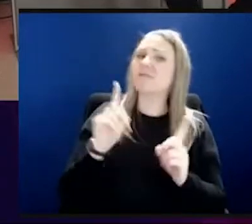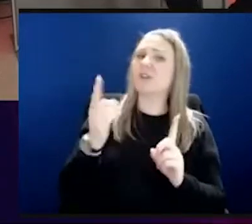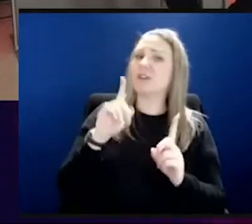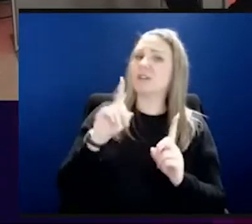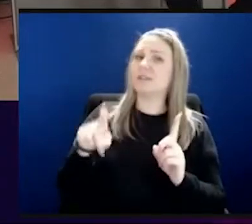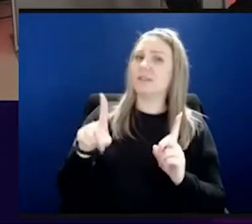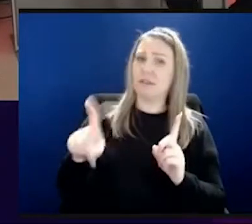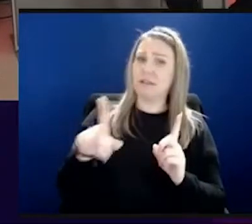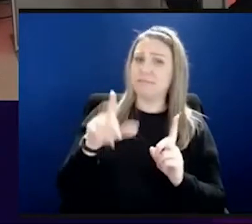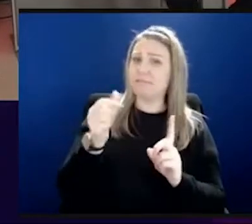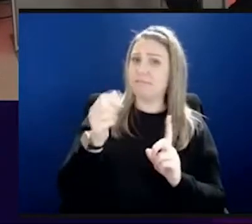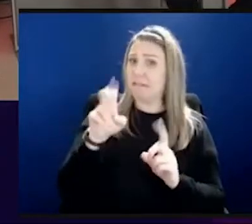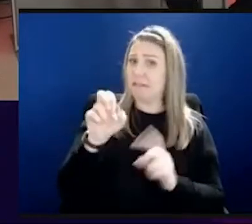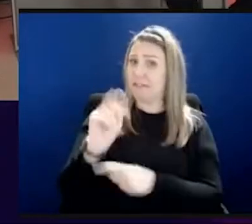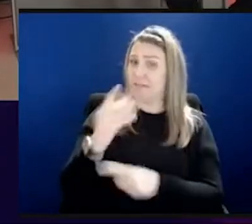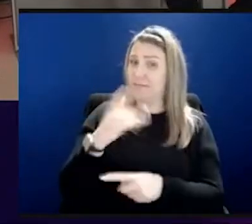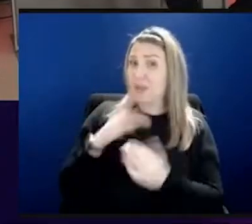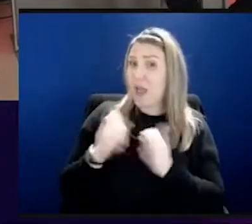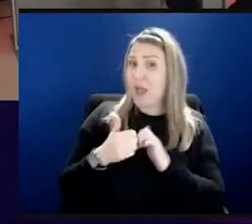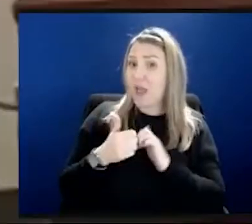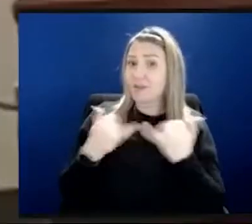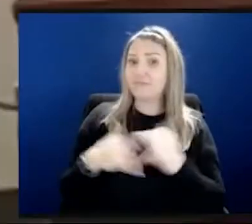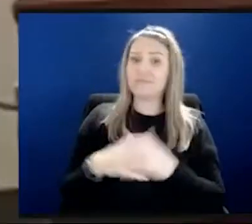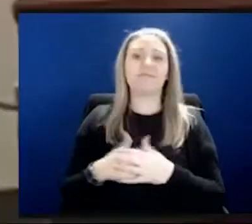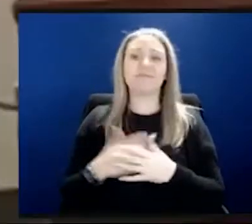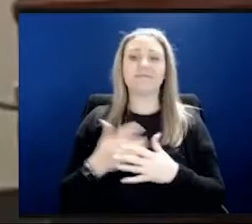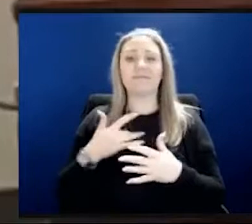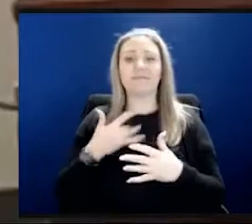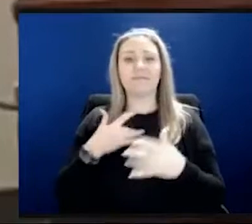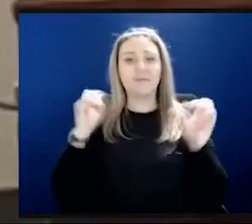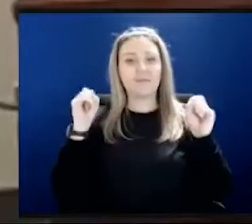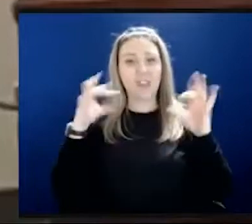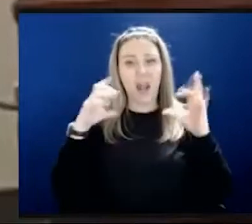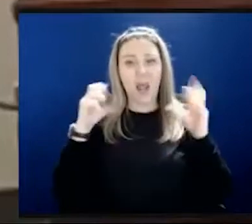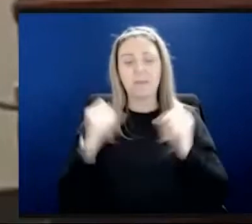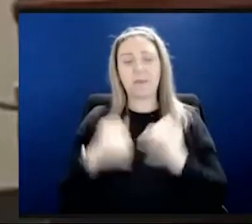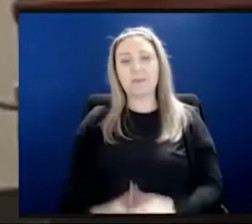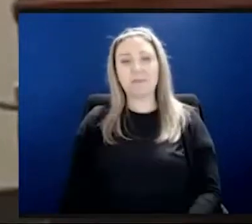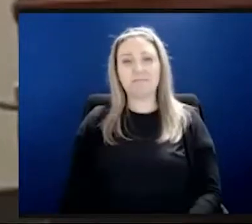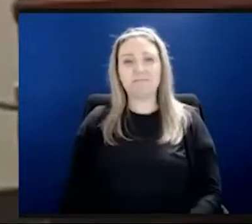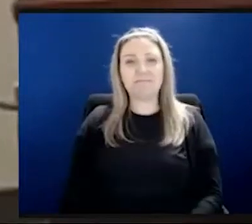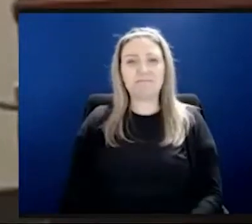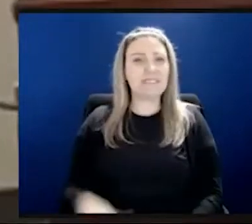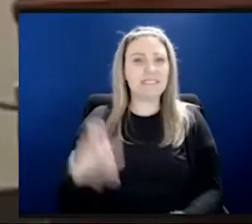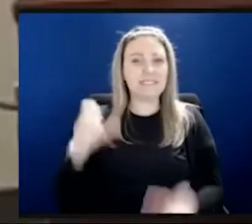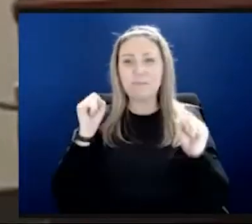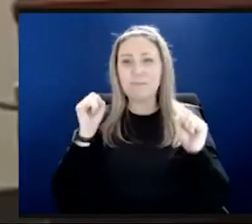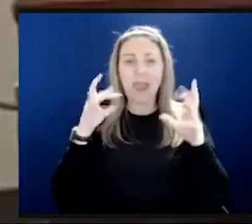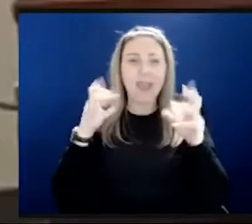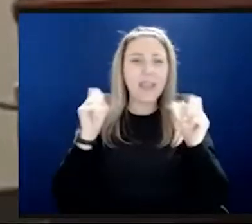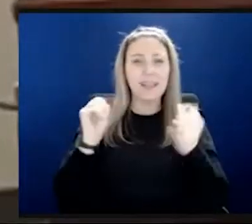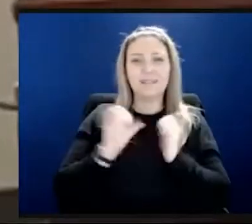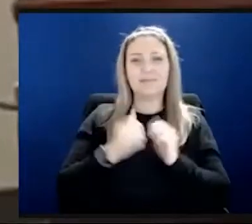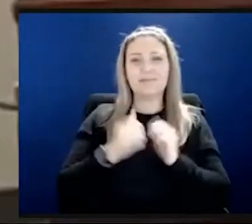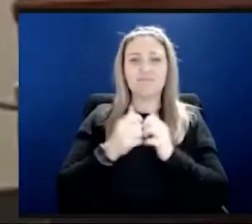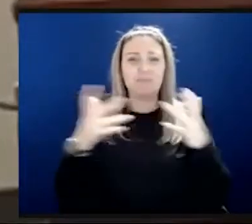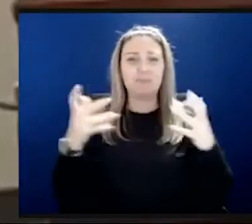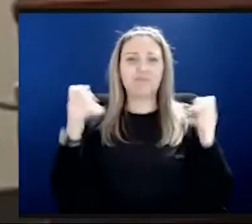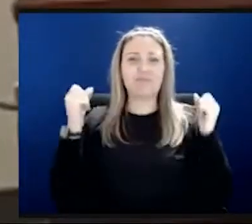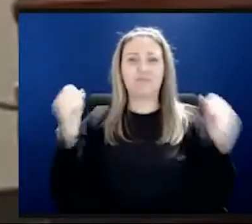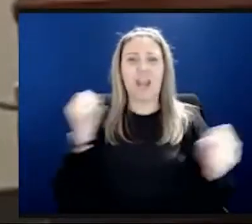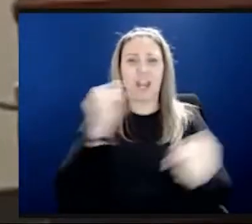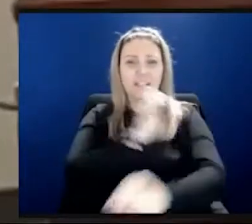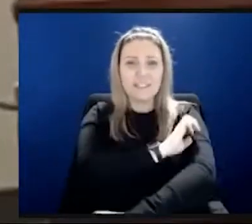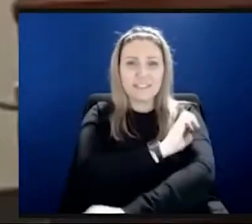today? I'm feeling phenomenal. It's amazing how much strength and energy that I